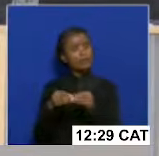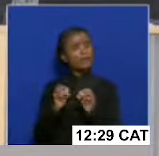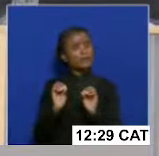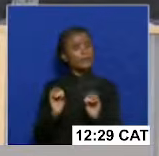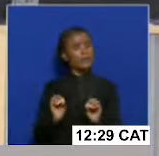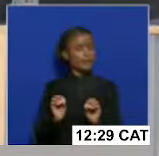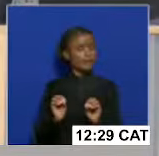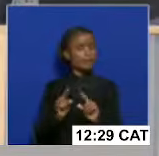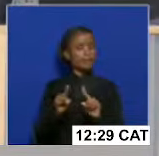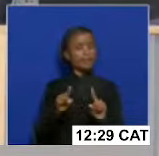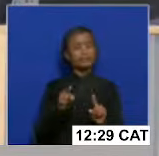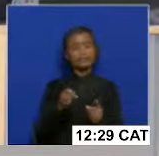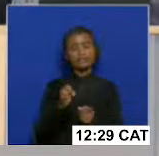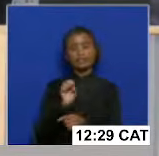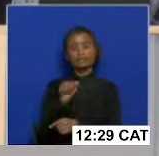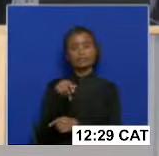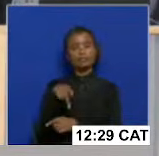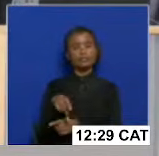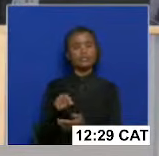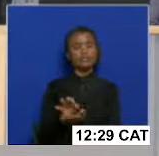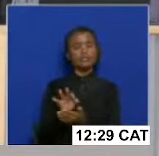station?